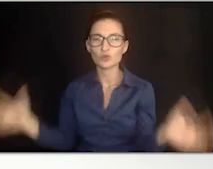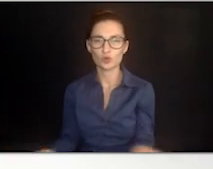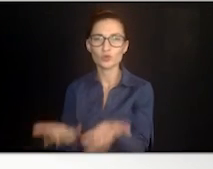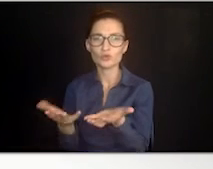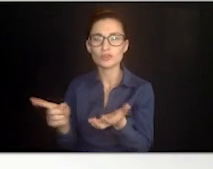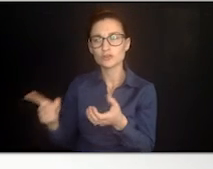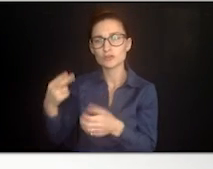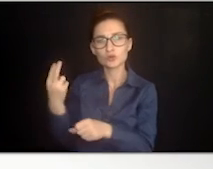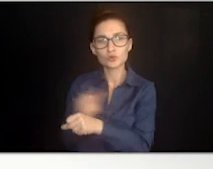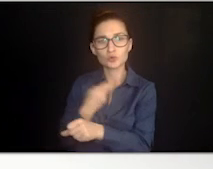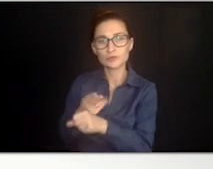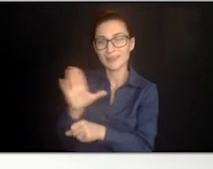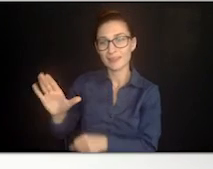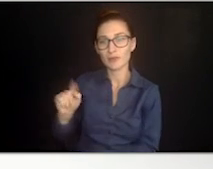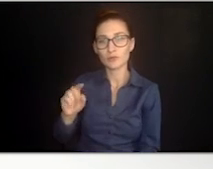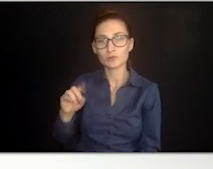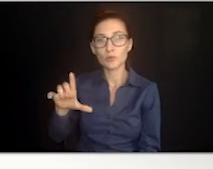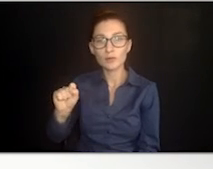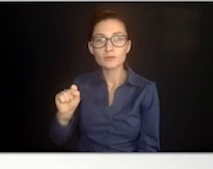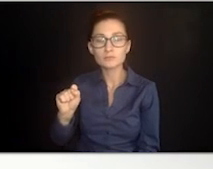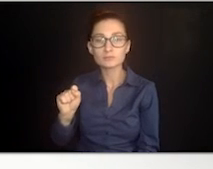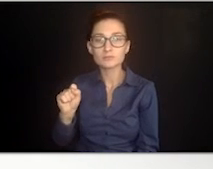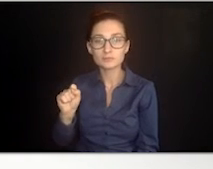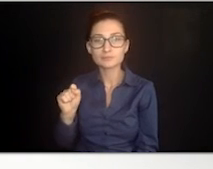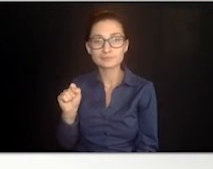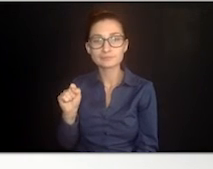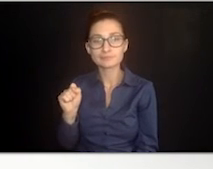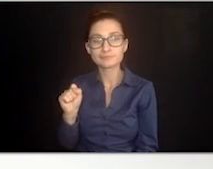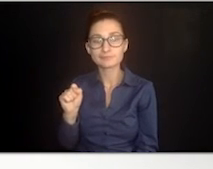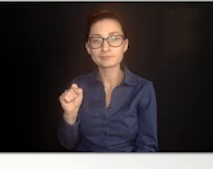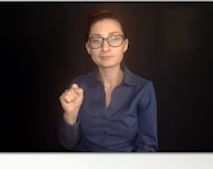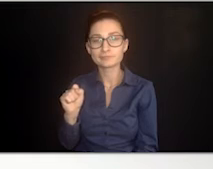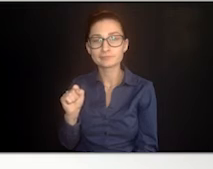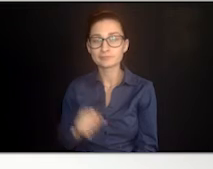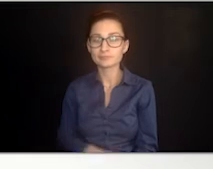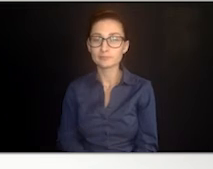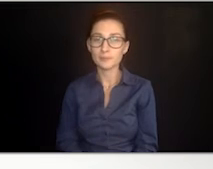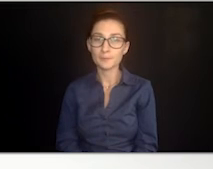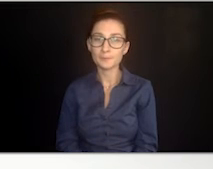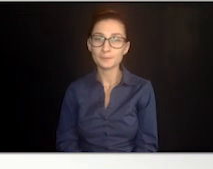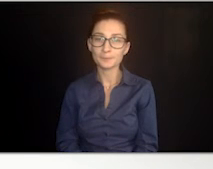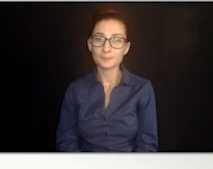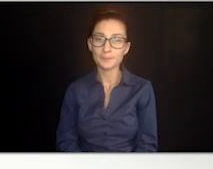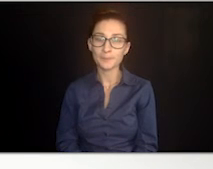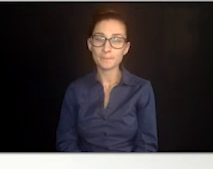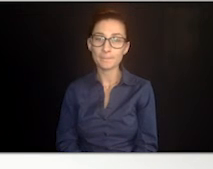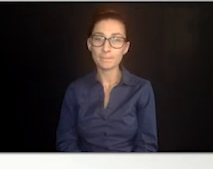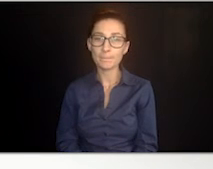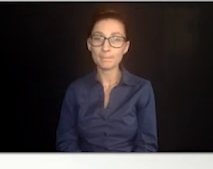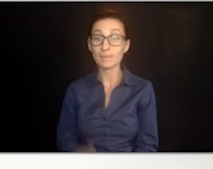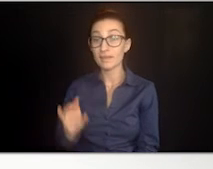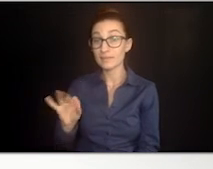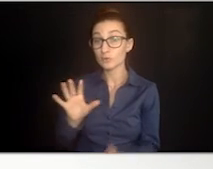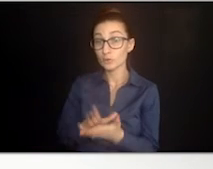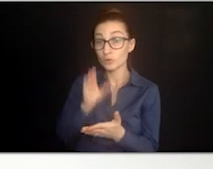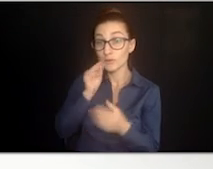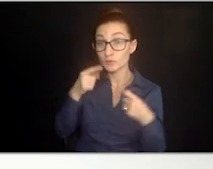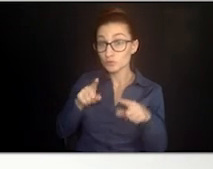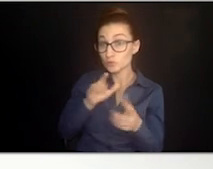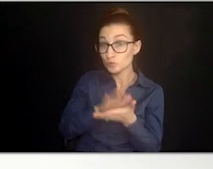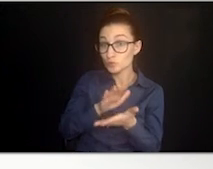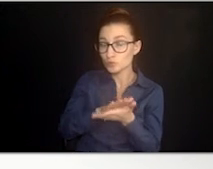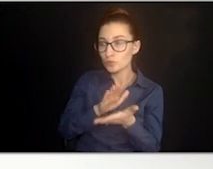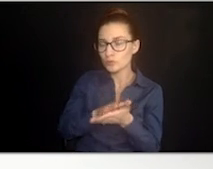expect your child to use the tools and the technology that they're learning to use in the school. It's hard,